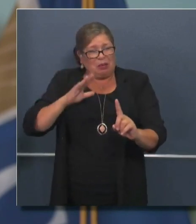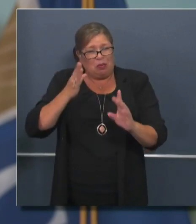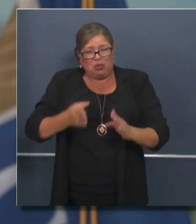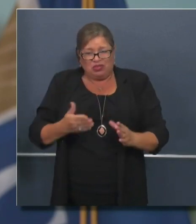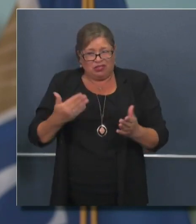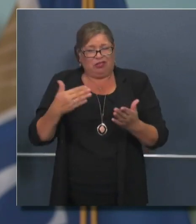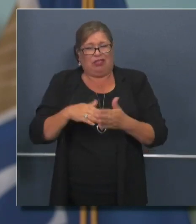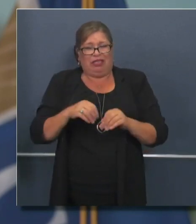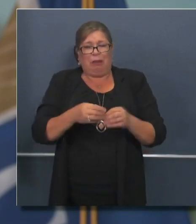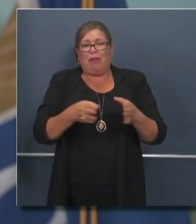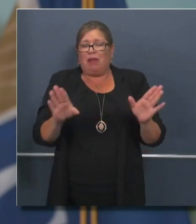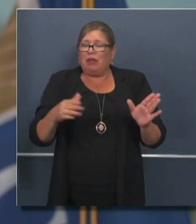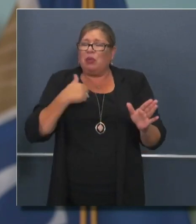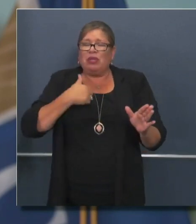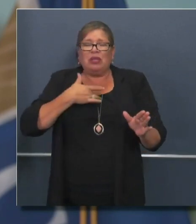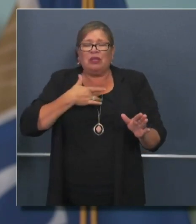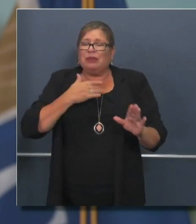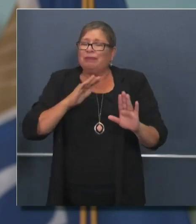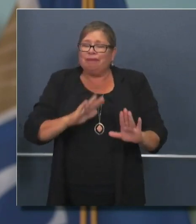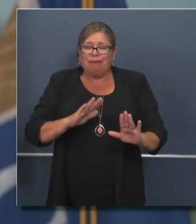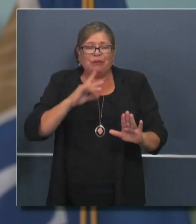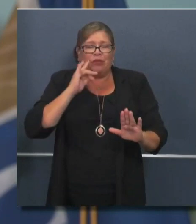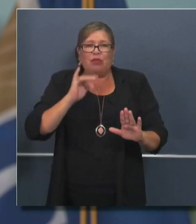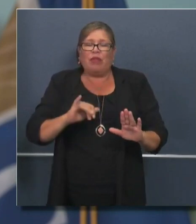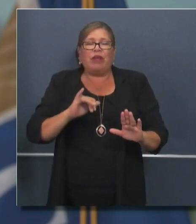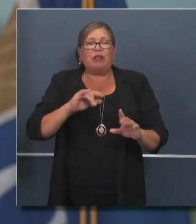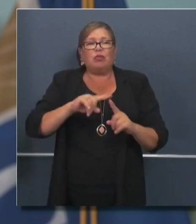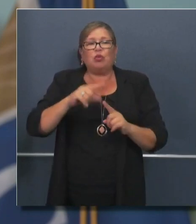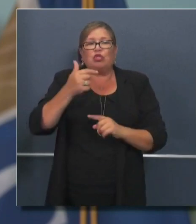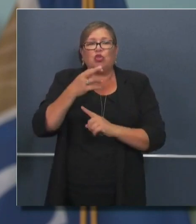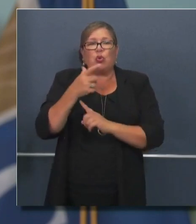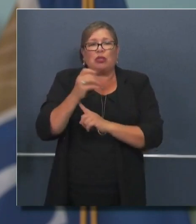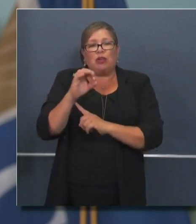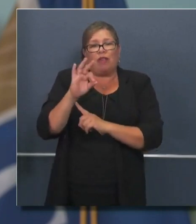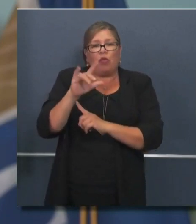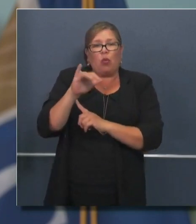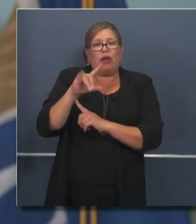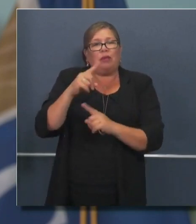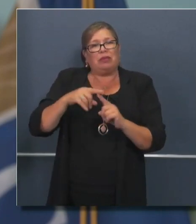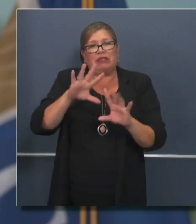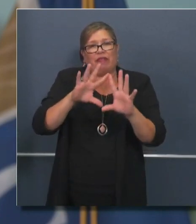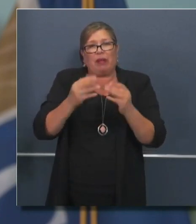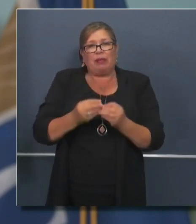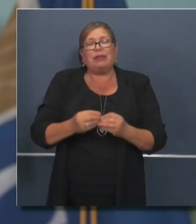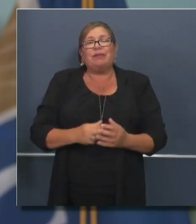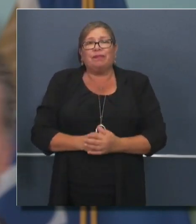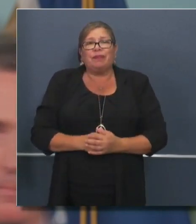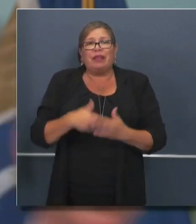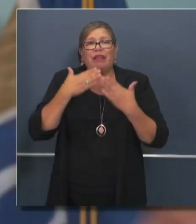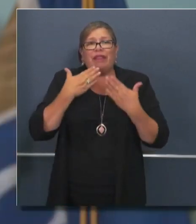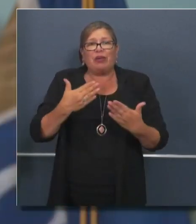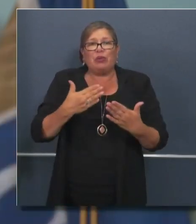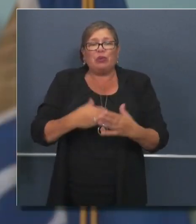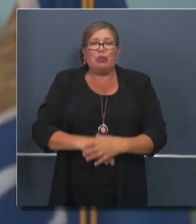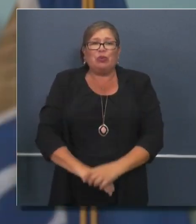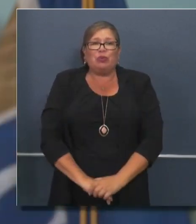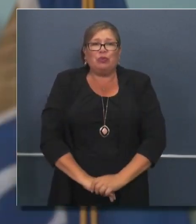again, express our deep condolences to George Floyd and his family. Thank you, everybody.